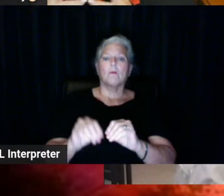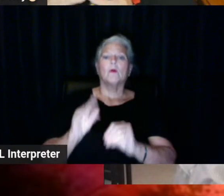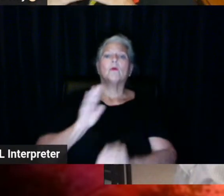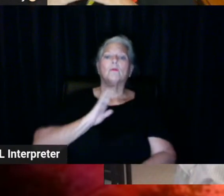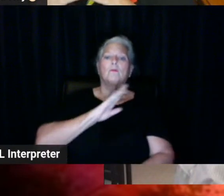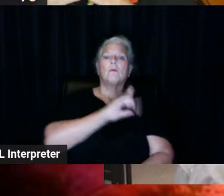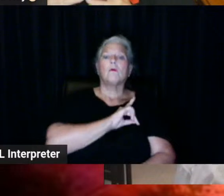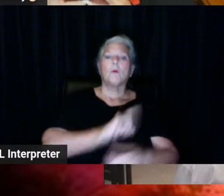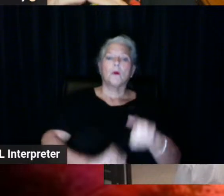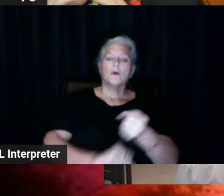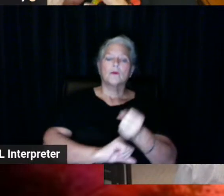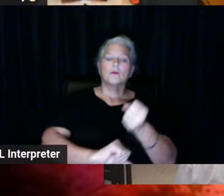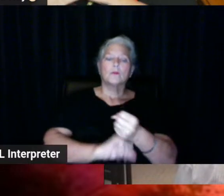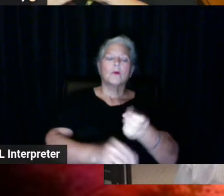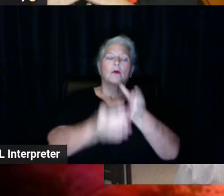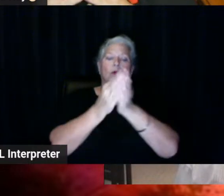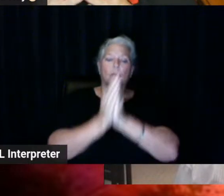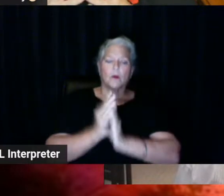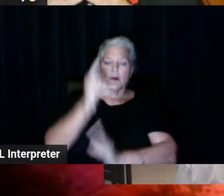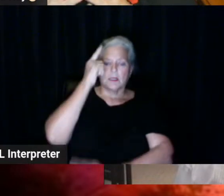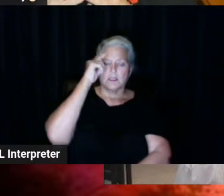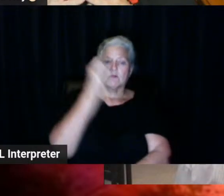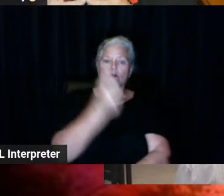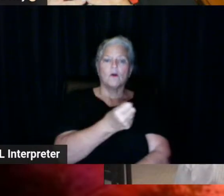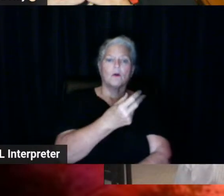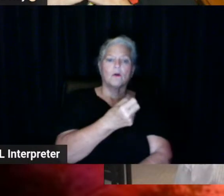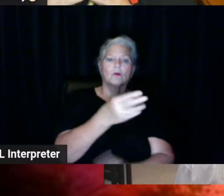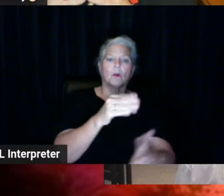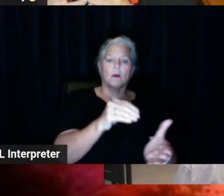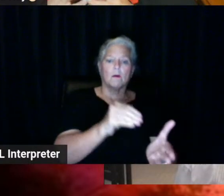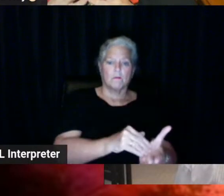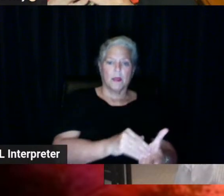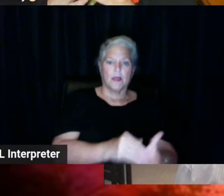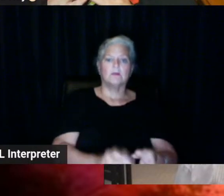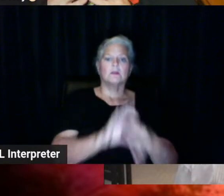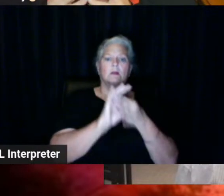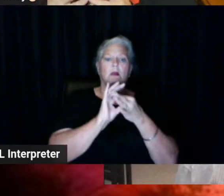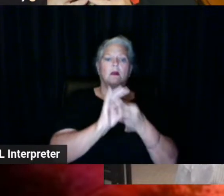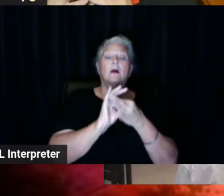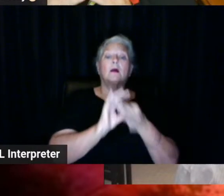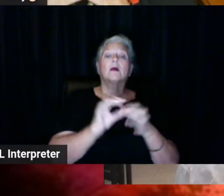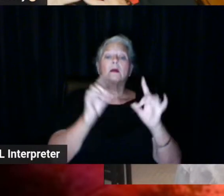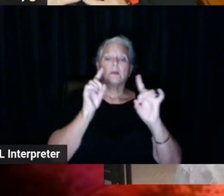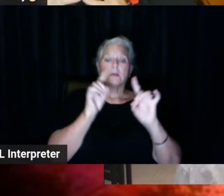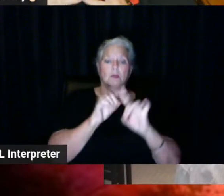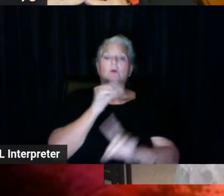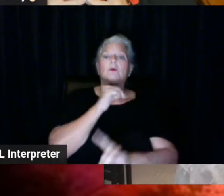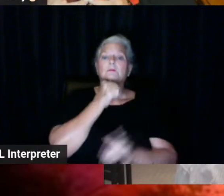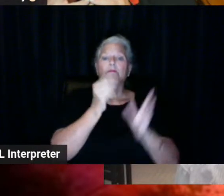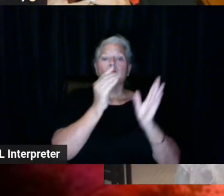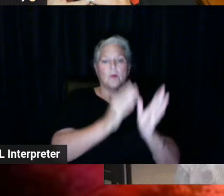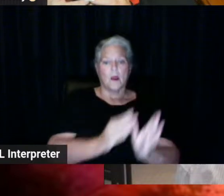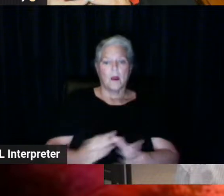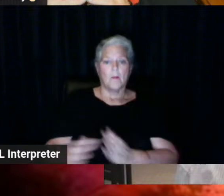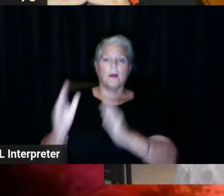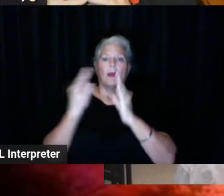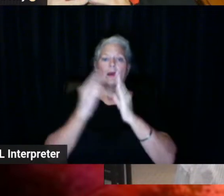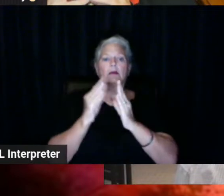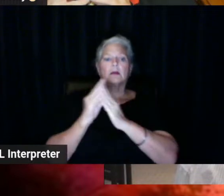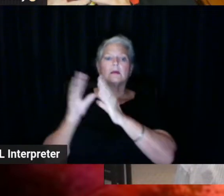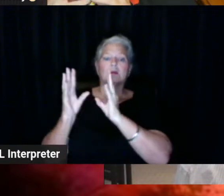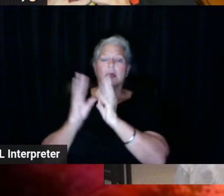for $12,000 for elections and registrars expenses related to an unplanned special town meeting in November 2023 and the